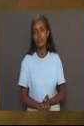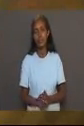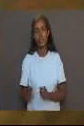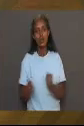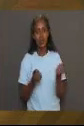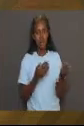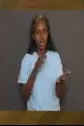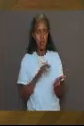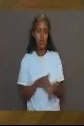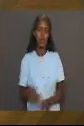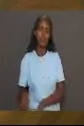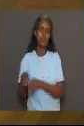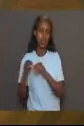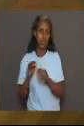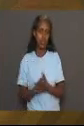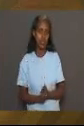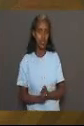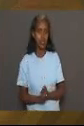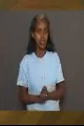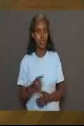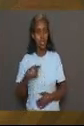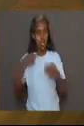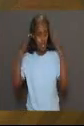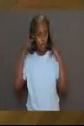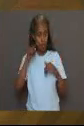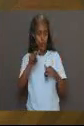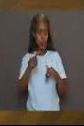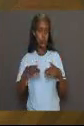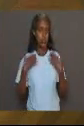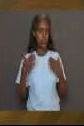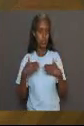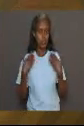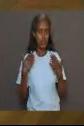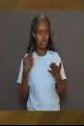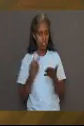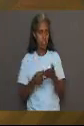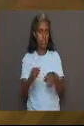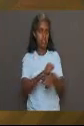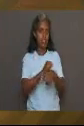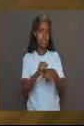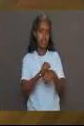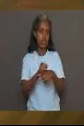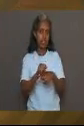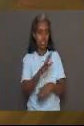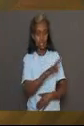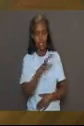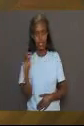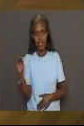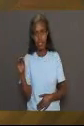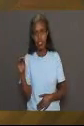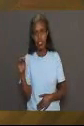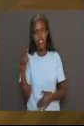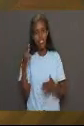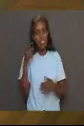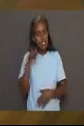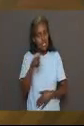Welcome back, students. I hope you enjoyed that activity and that